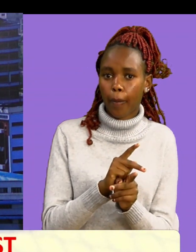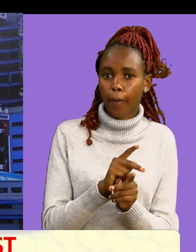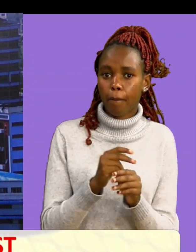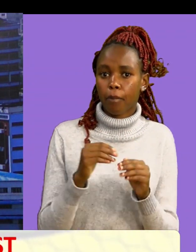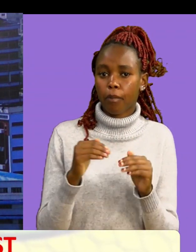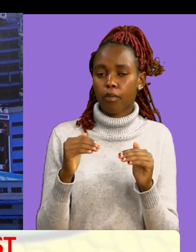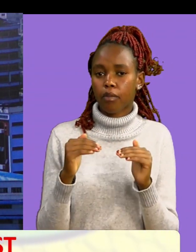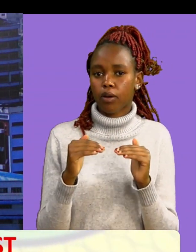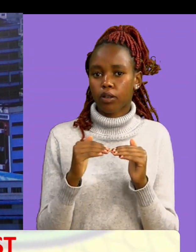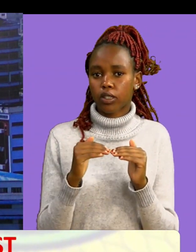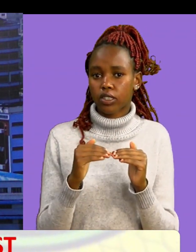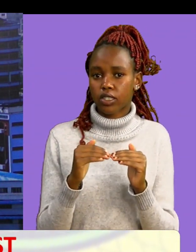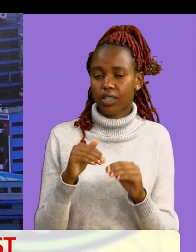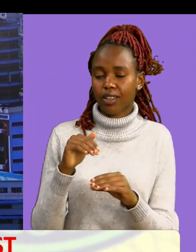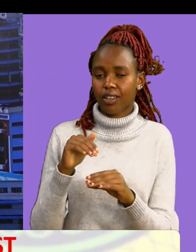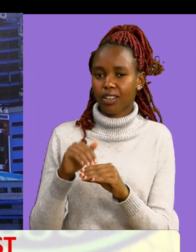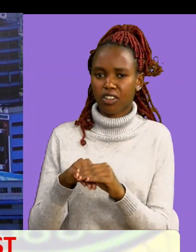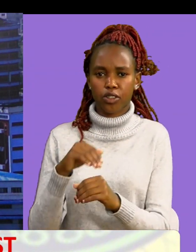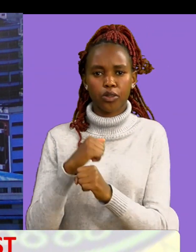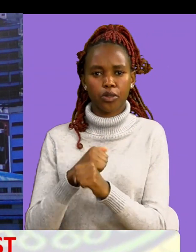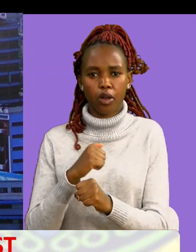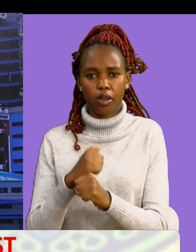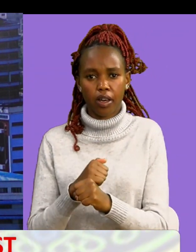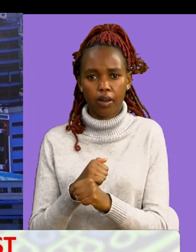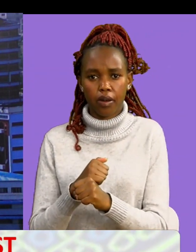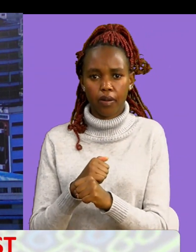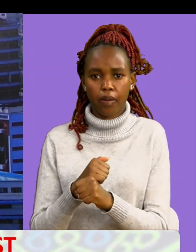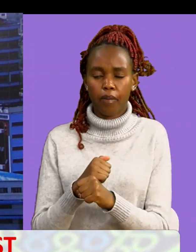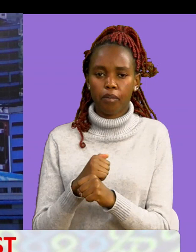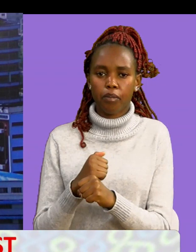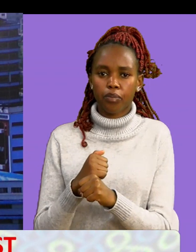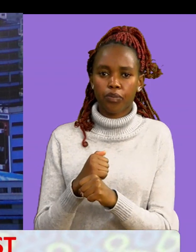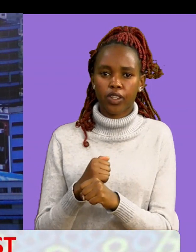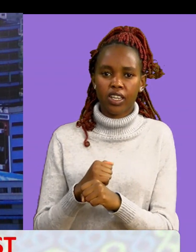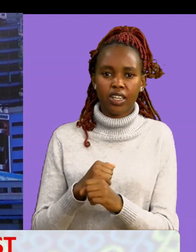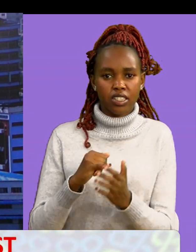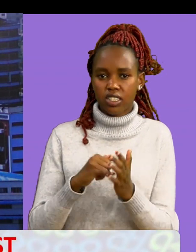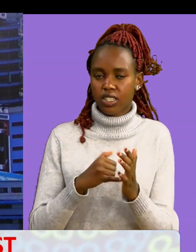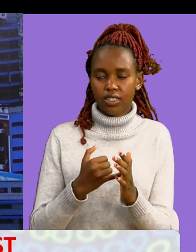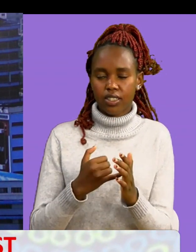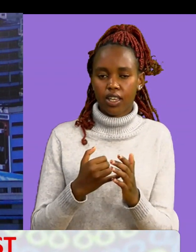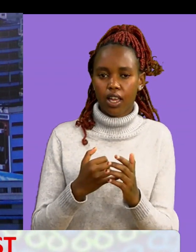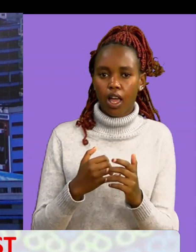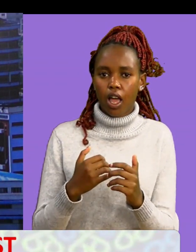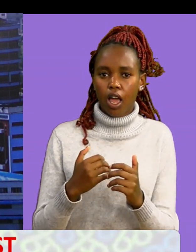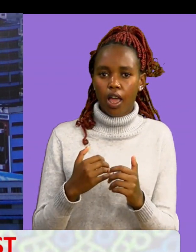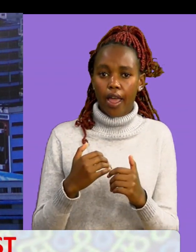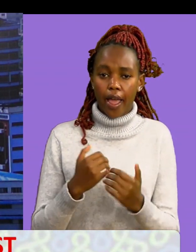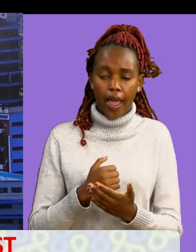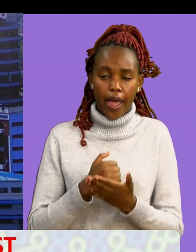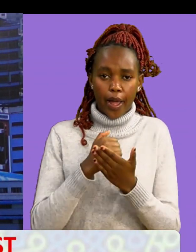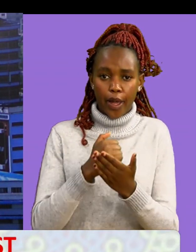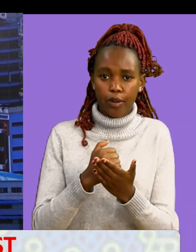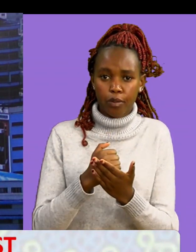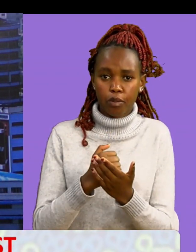kama ni place ya job, having lifts, having ramps, just to help persons on wheelchair,